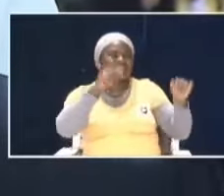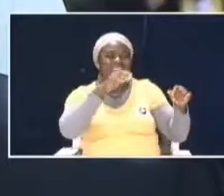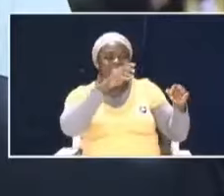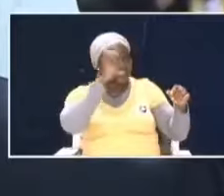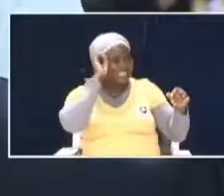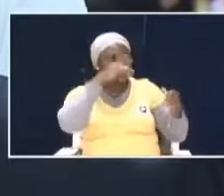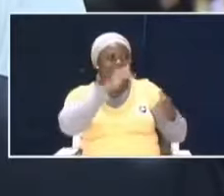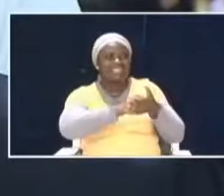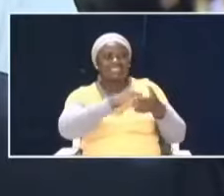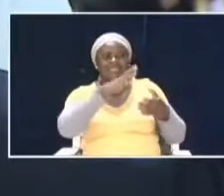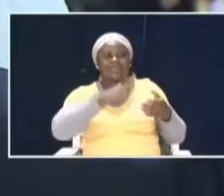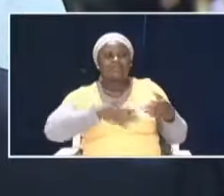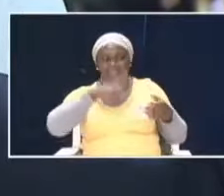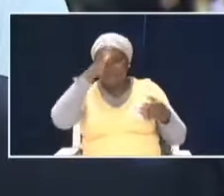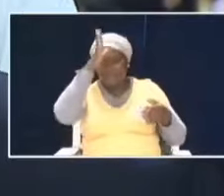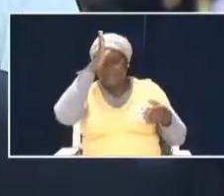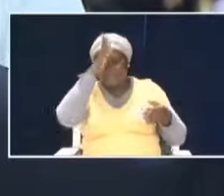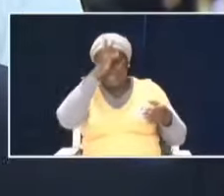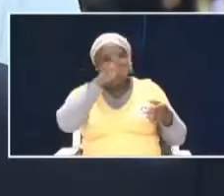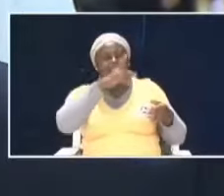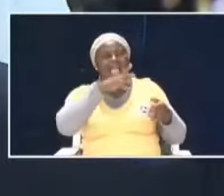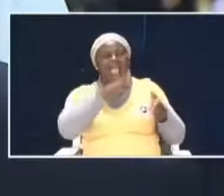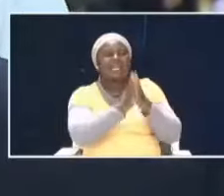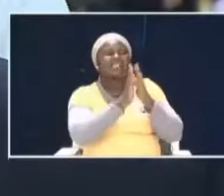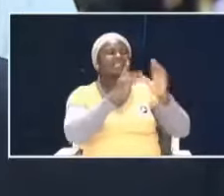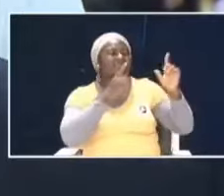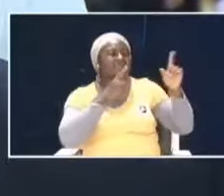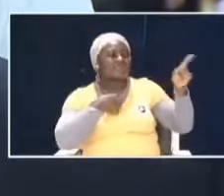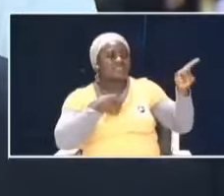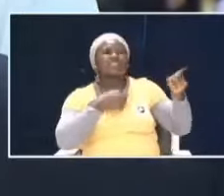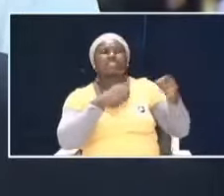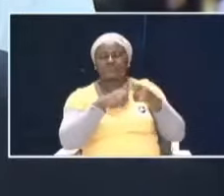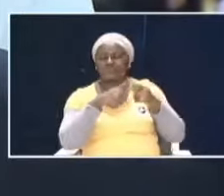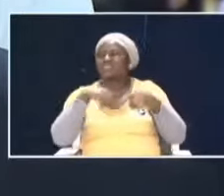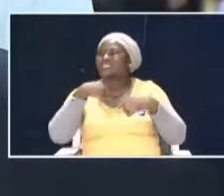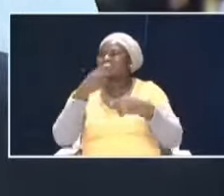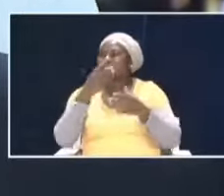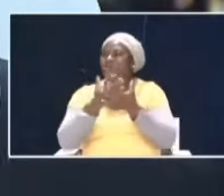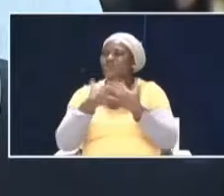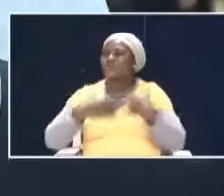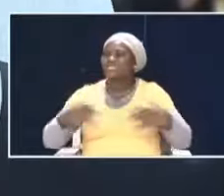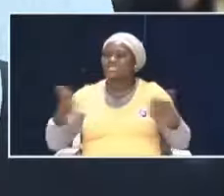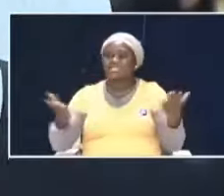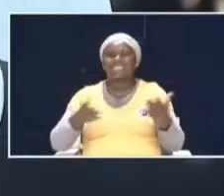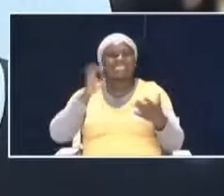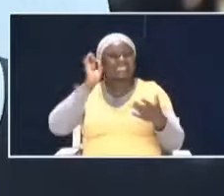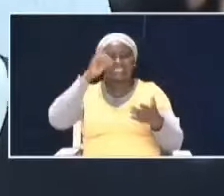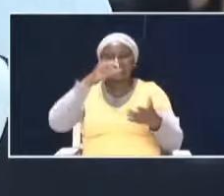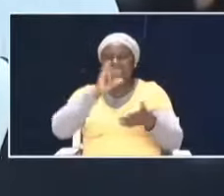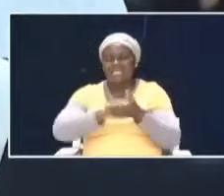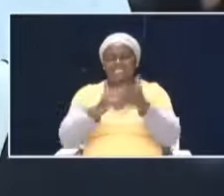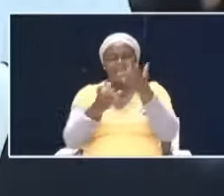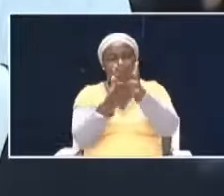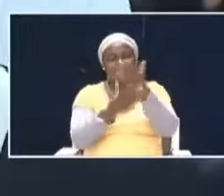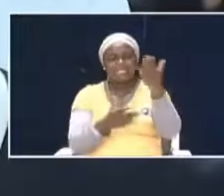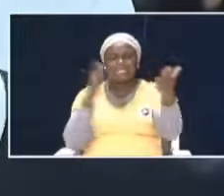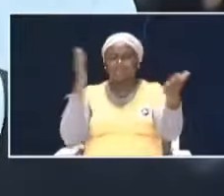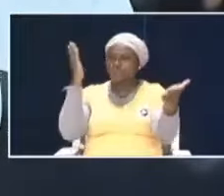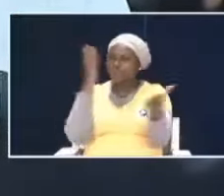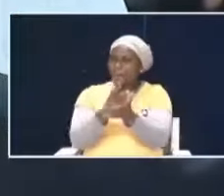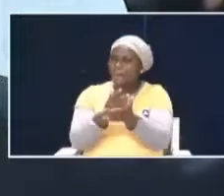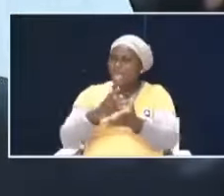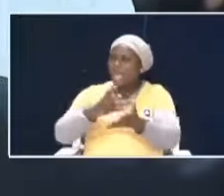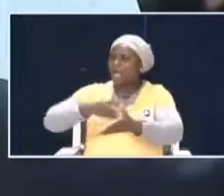somebody here that the bleeding has stopped. I jumped up and I shouted, amen,